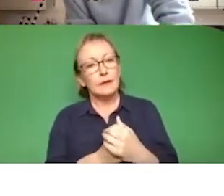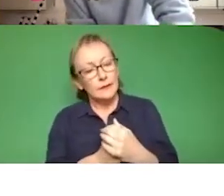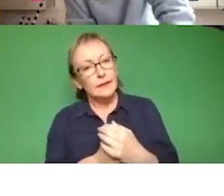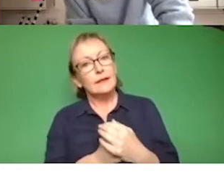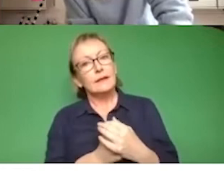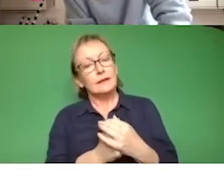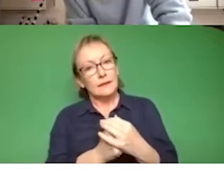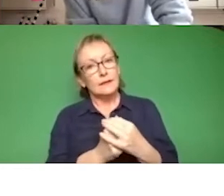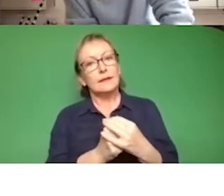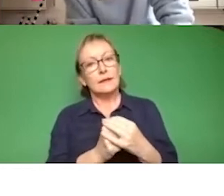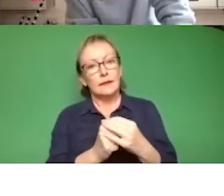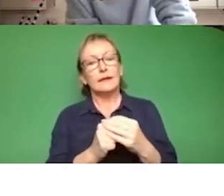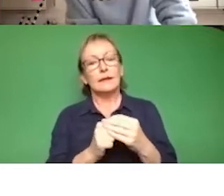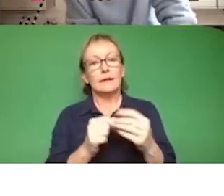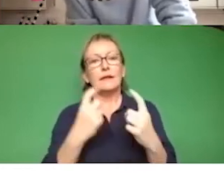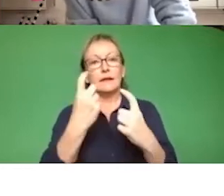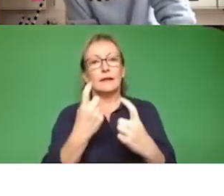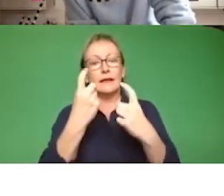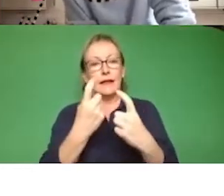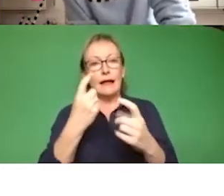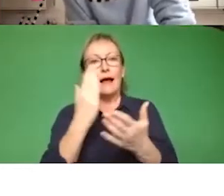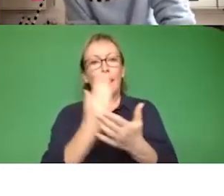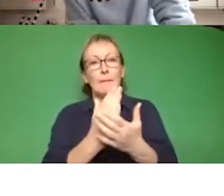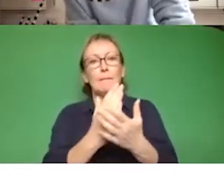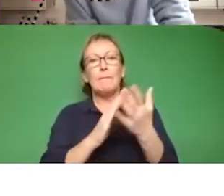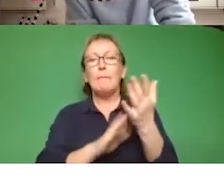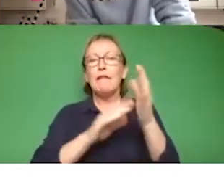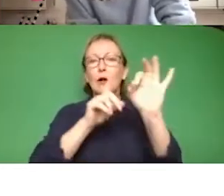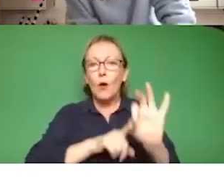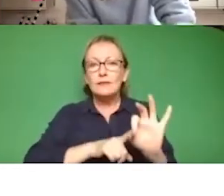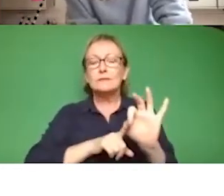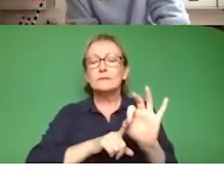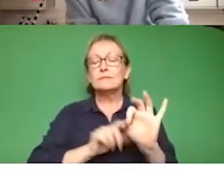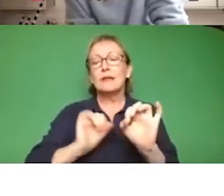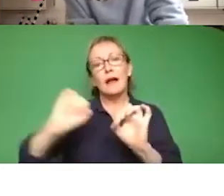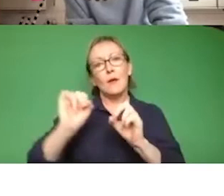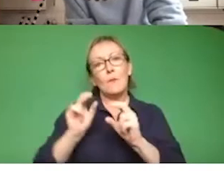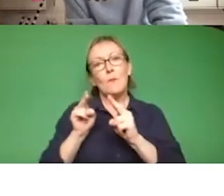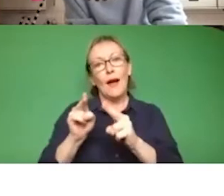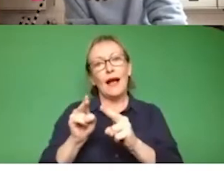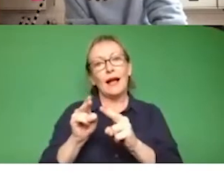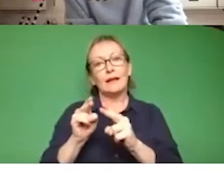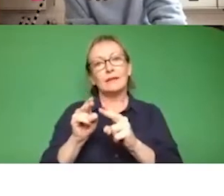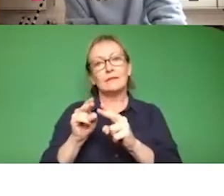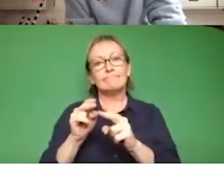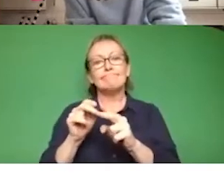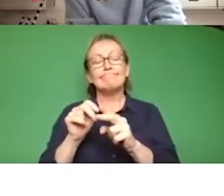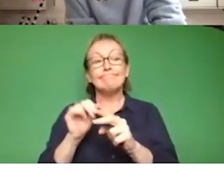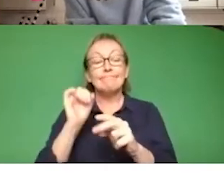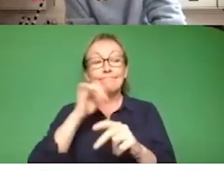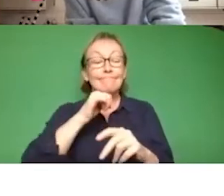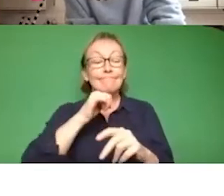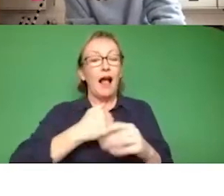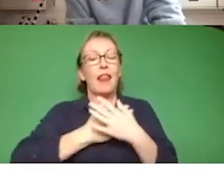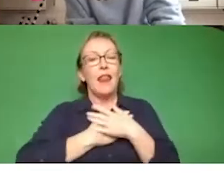Mary Quant definitely embodies. And that's what you feel, and I think that's what I love so much about it, and I